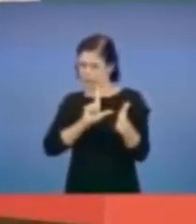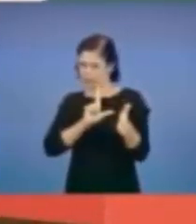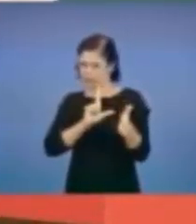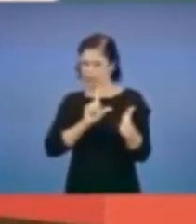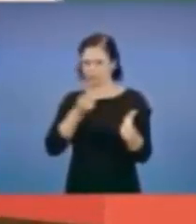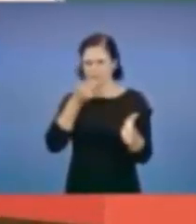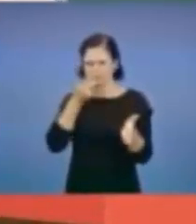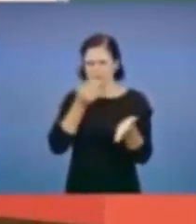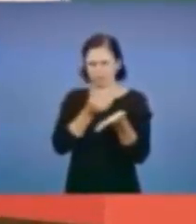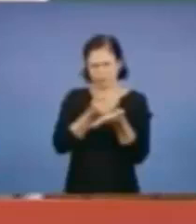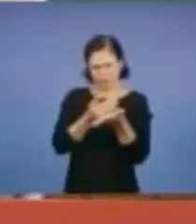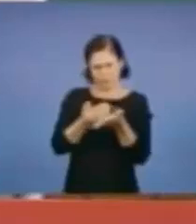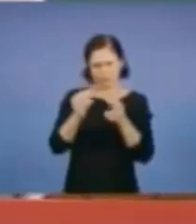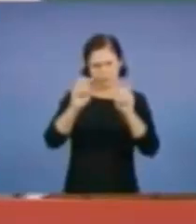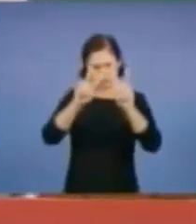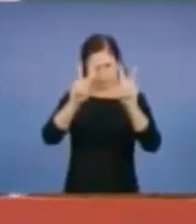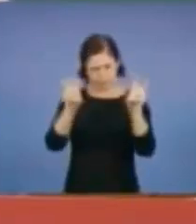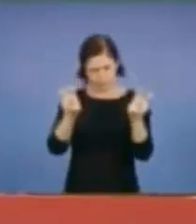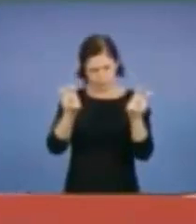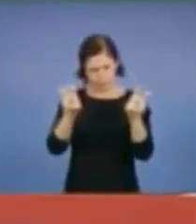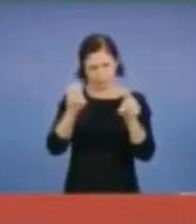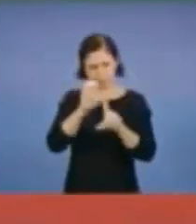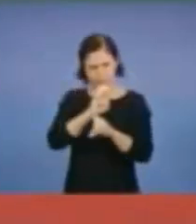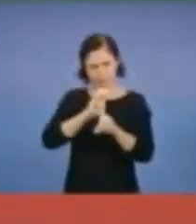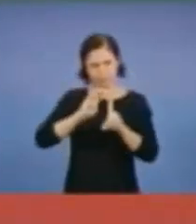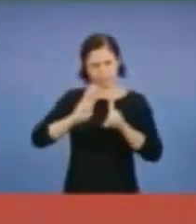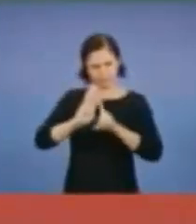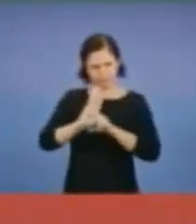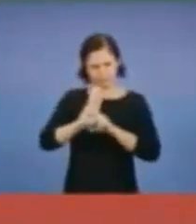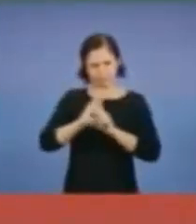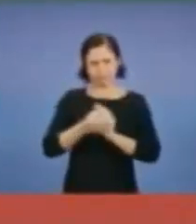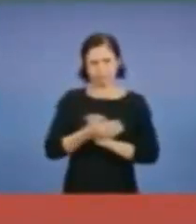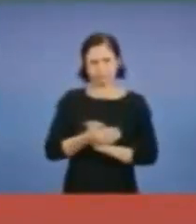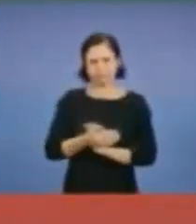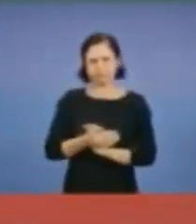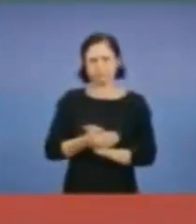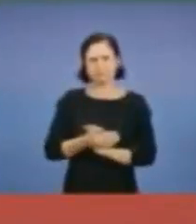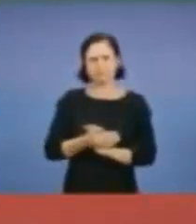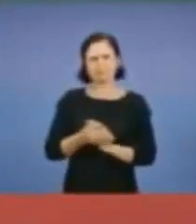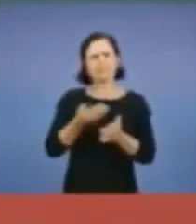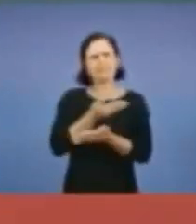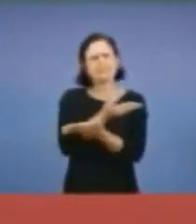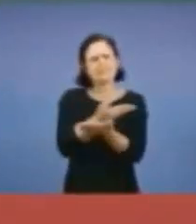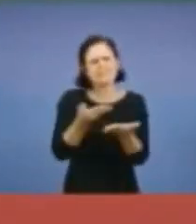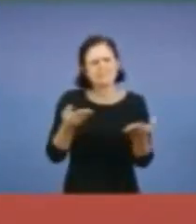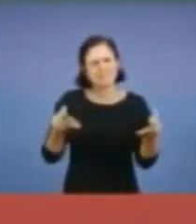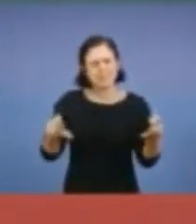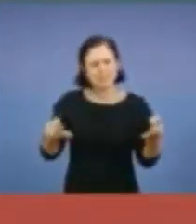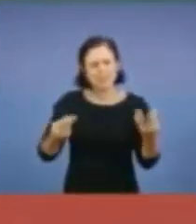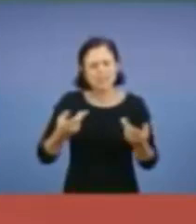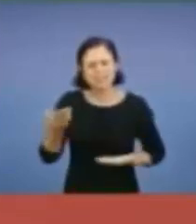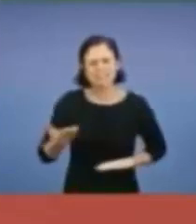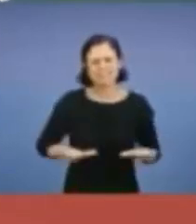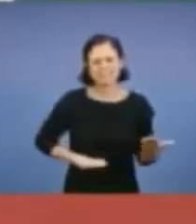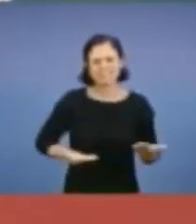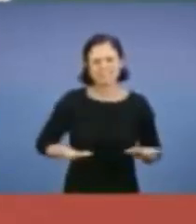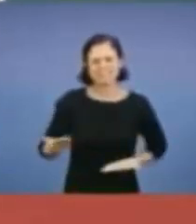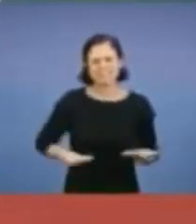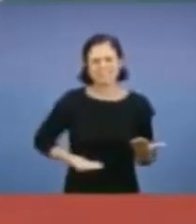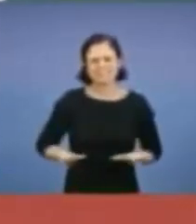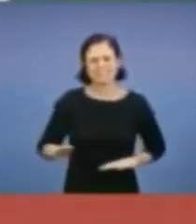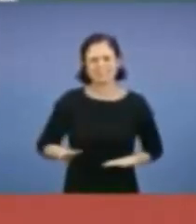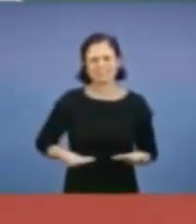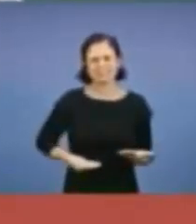Before we speak about the subject of the Sunday school, I want to greet the